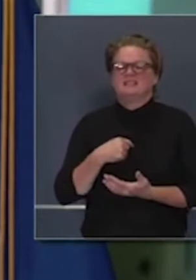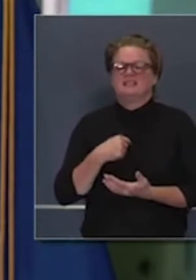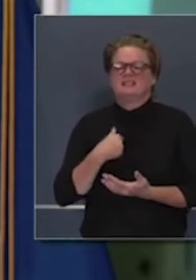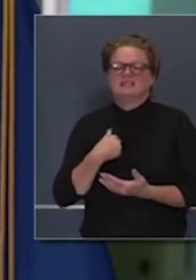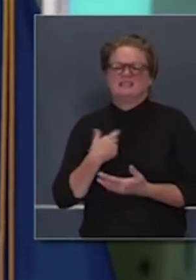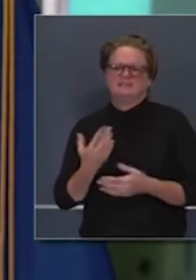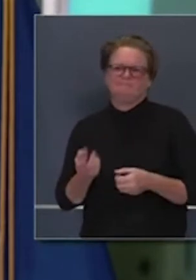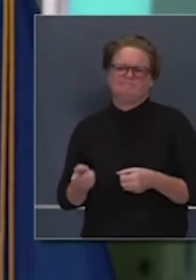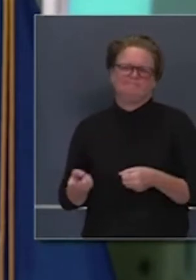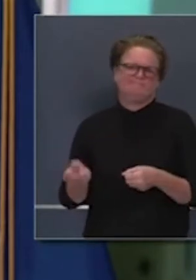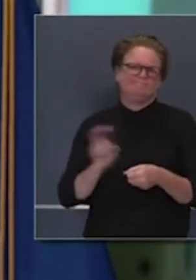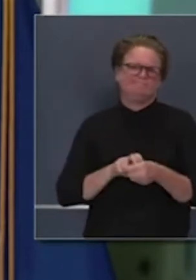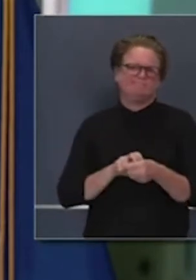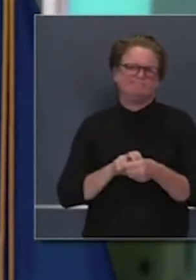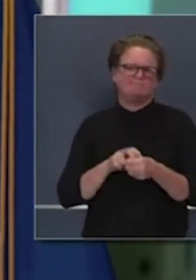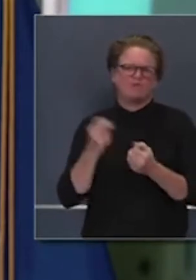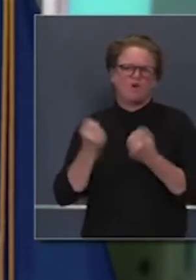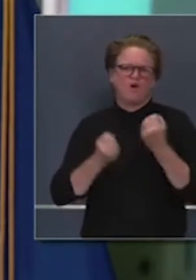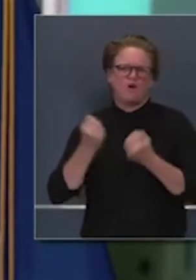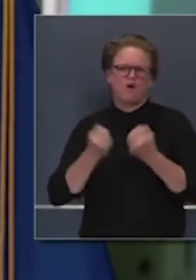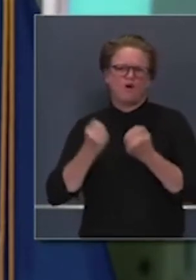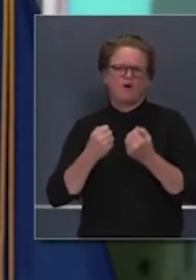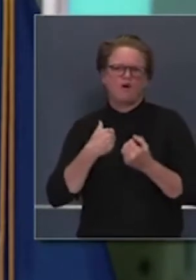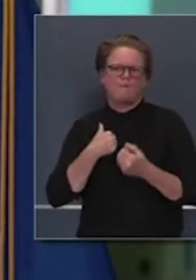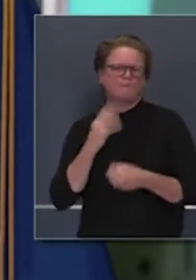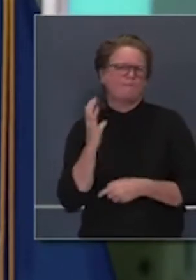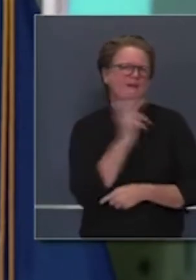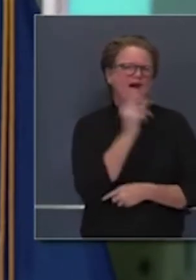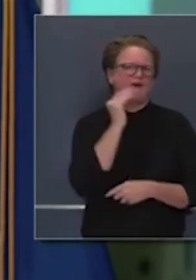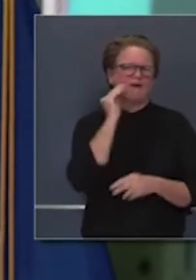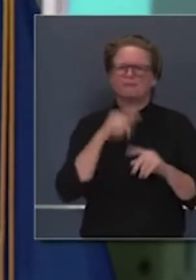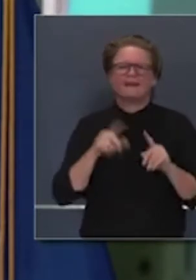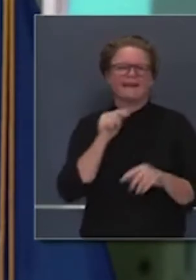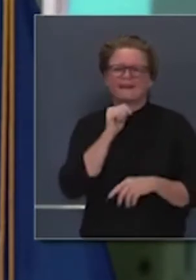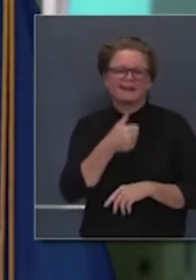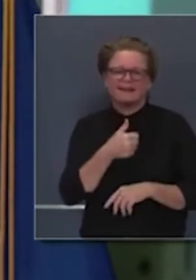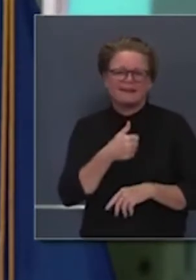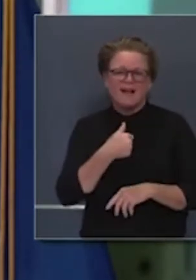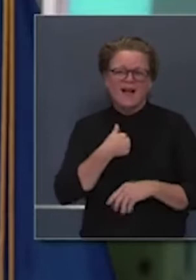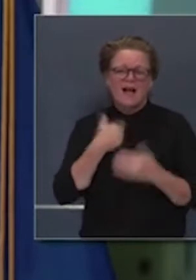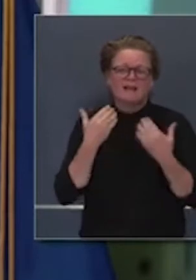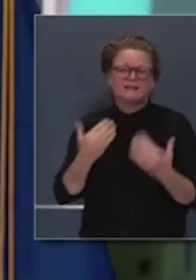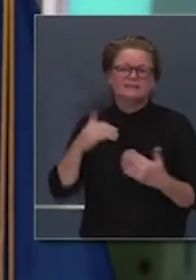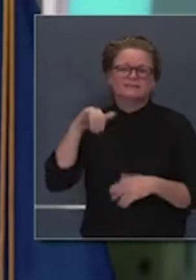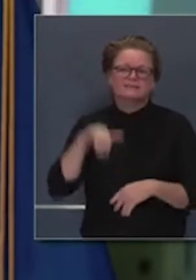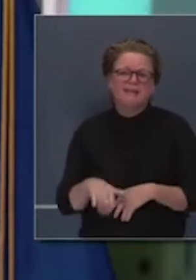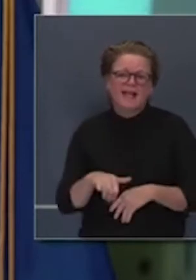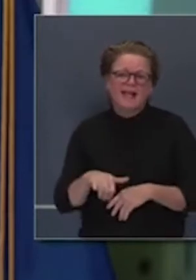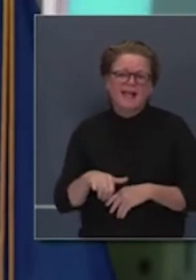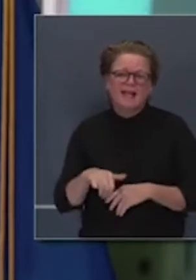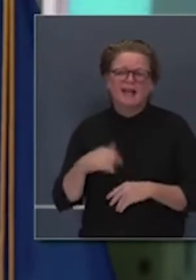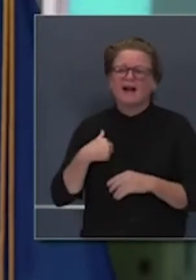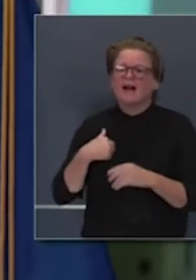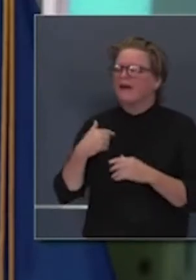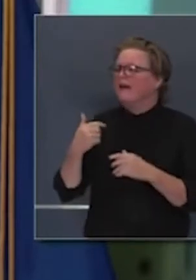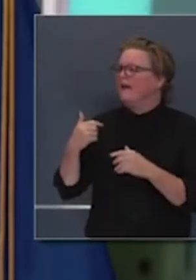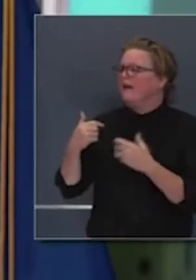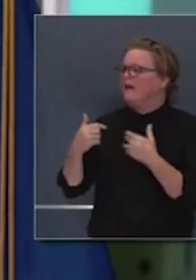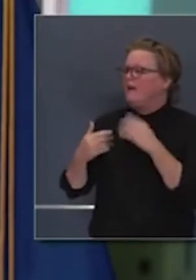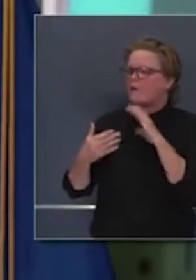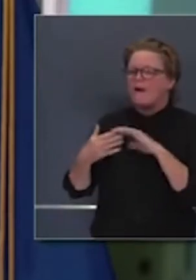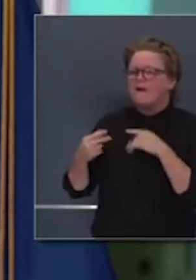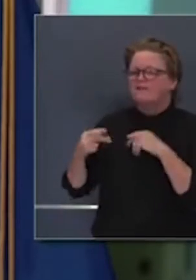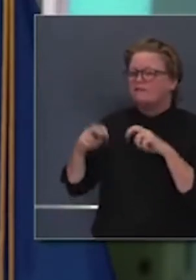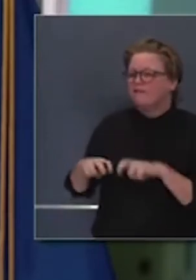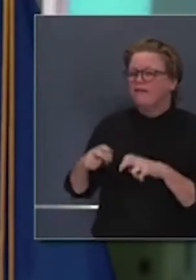to my house. Instead, I chose to sit there with my wife and a number of other couples that were outside the household. And